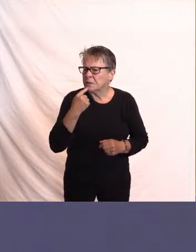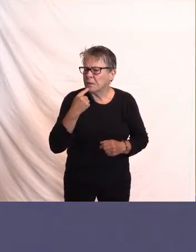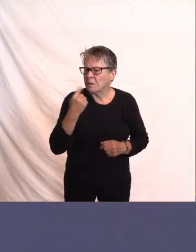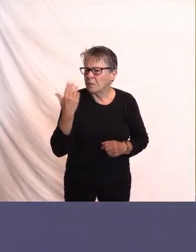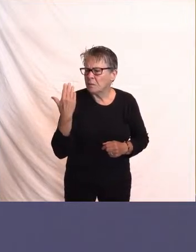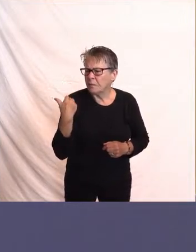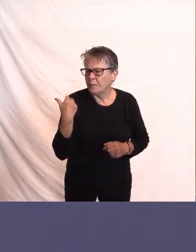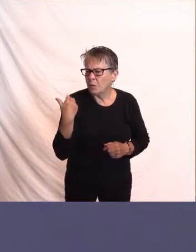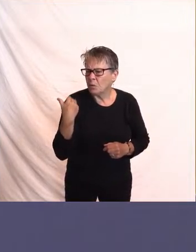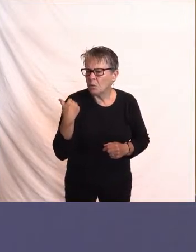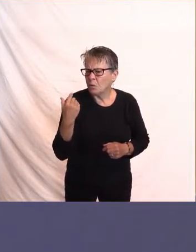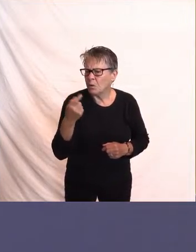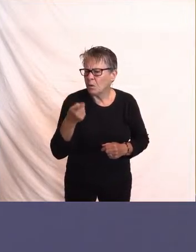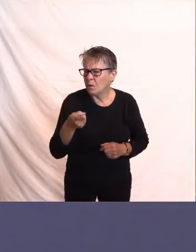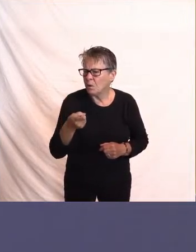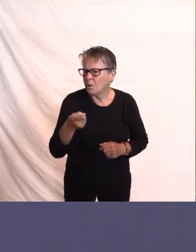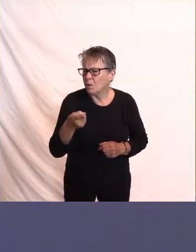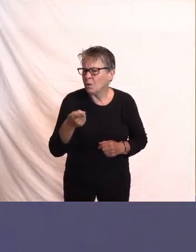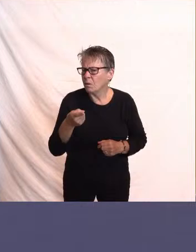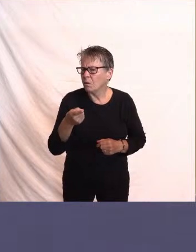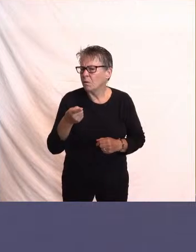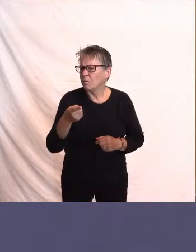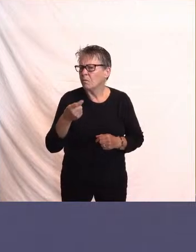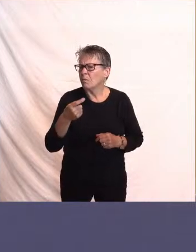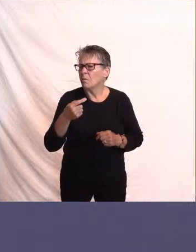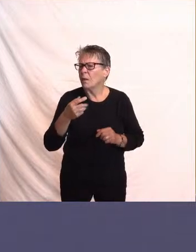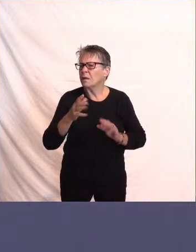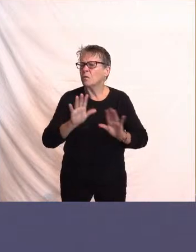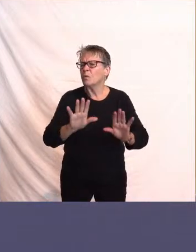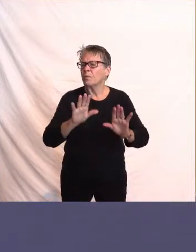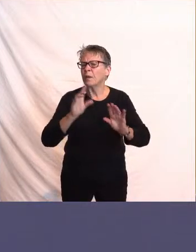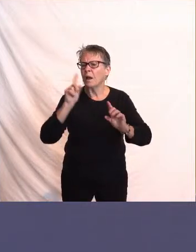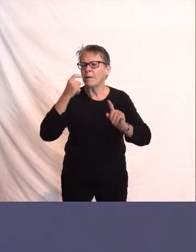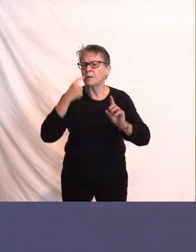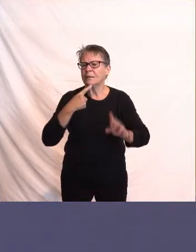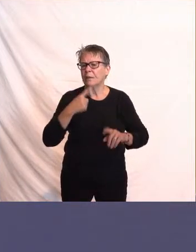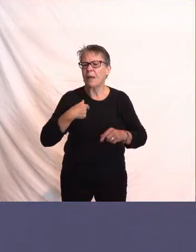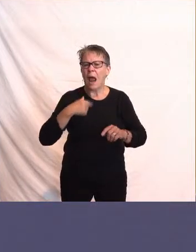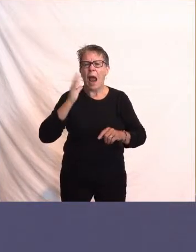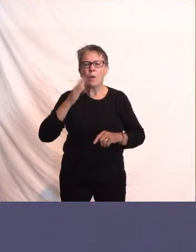Ed come in on this, and Judy, if she's got anything as well on it.